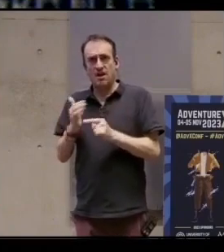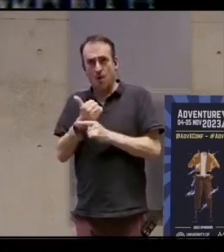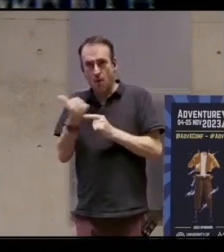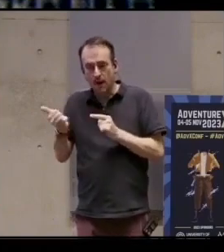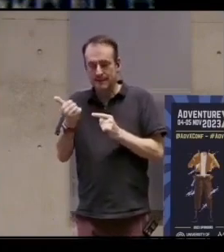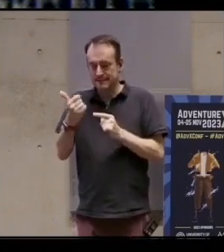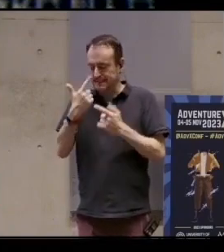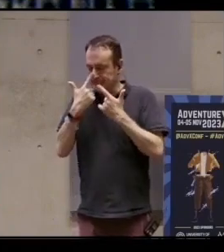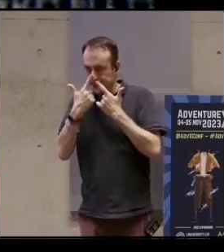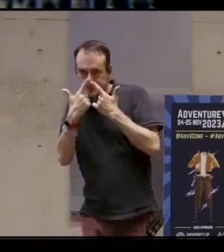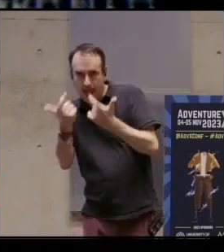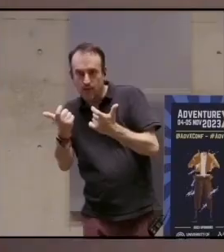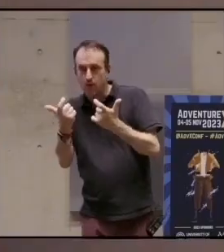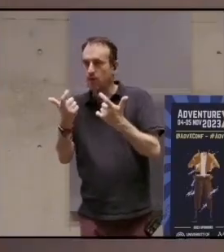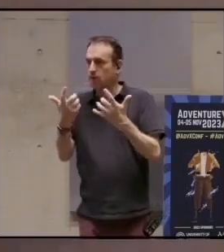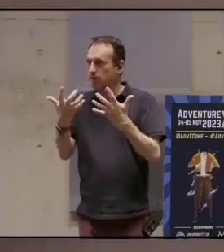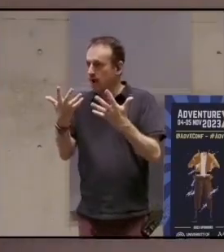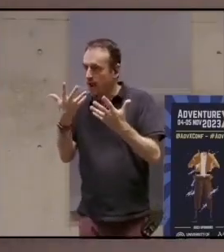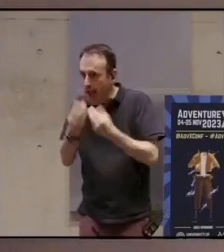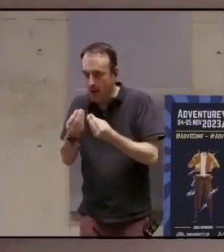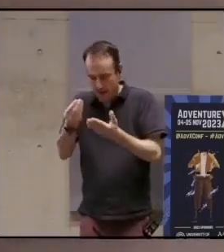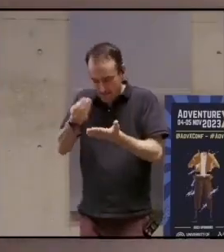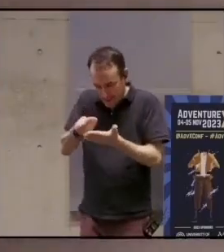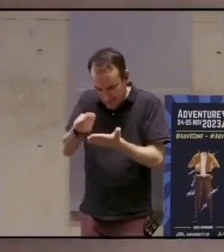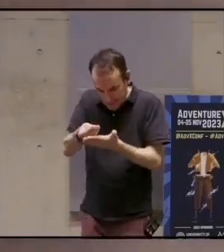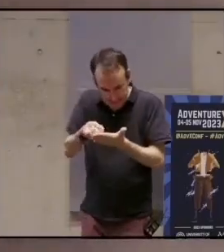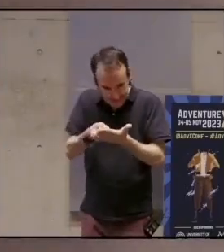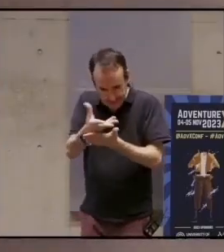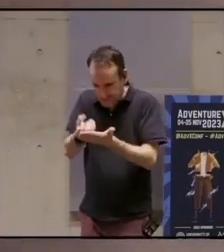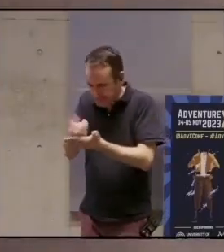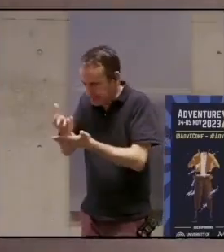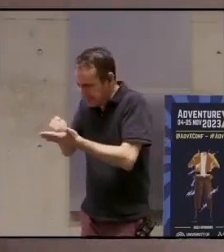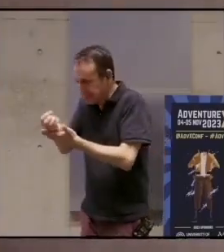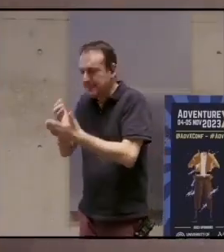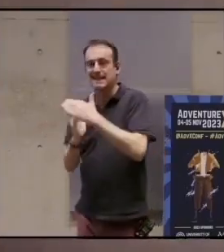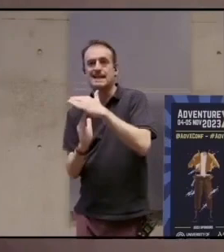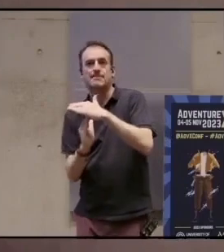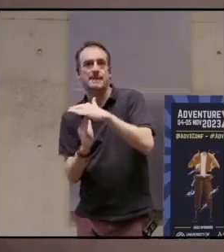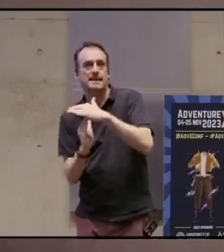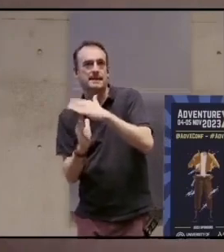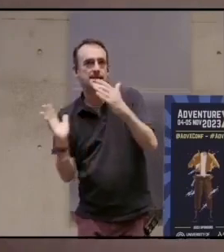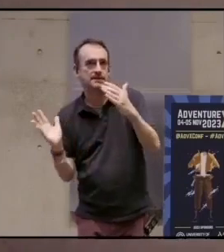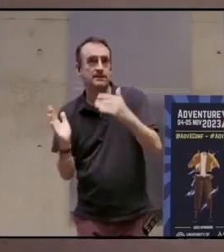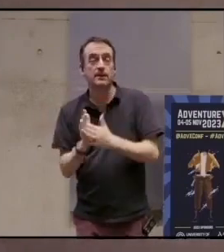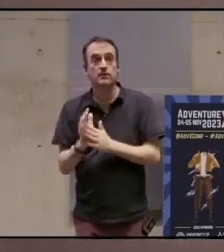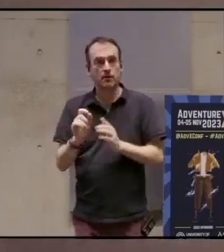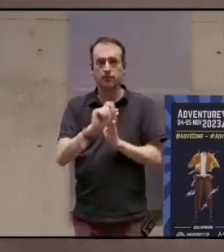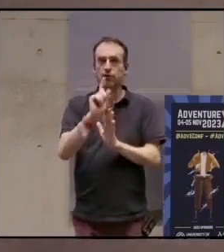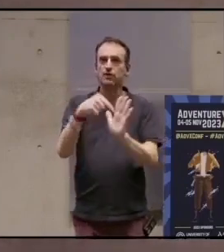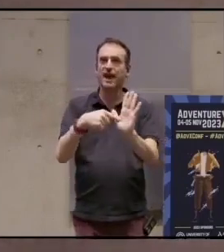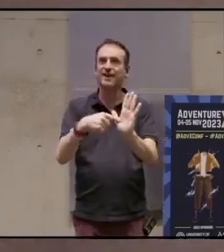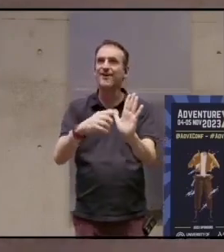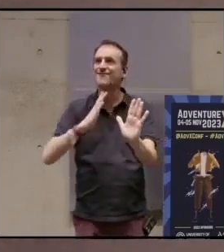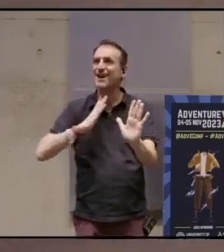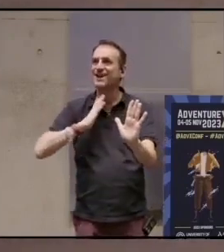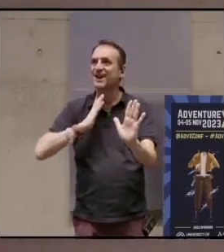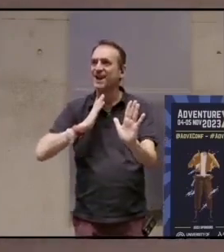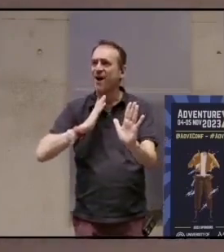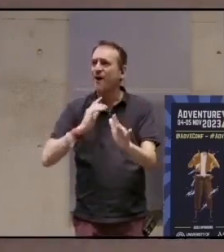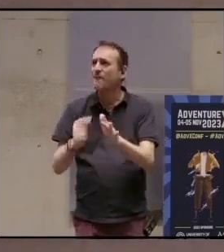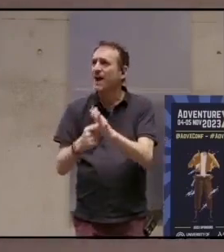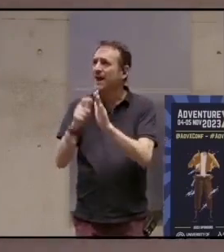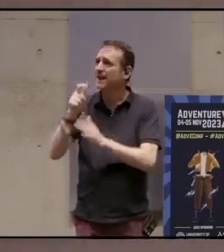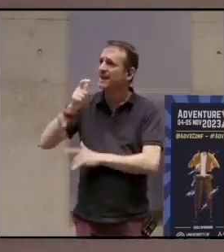careful about how and where it spends its rather limited budget. Your project is ready to record the main character's